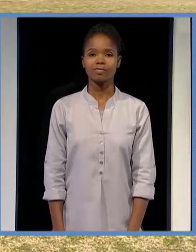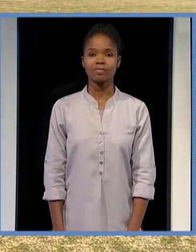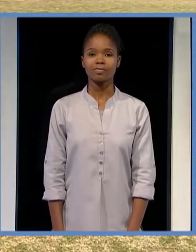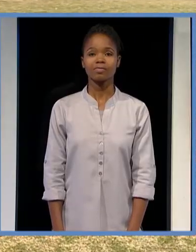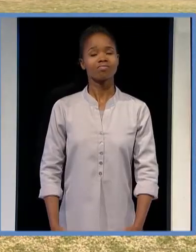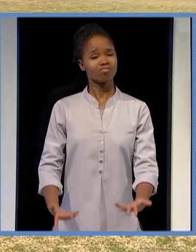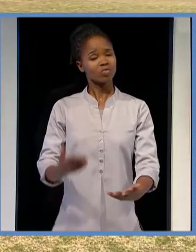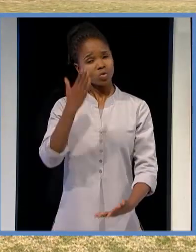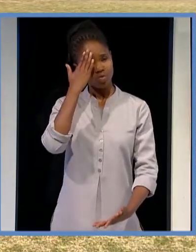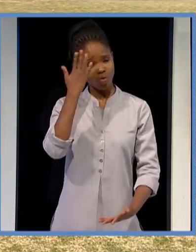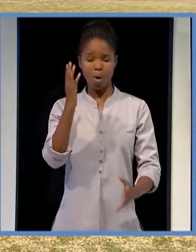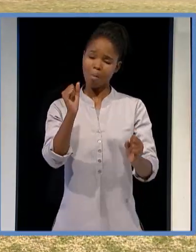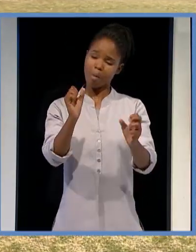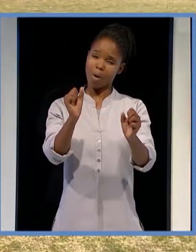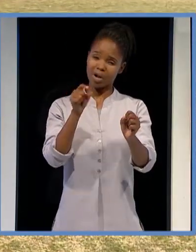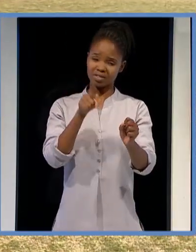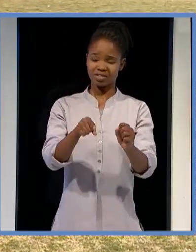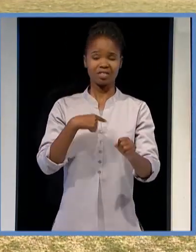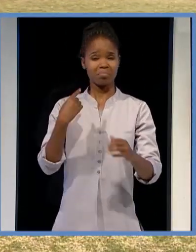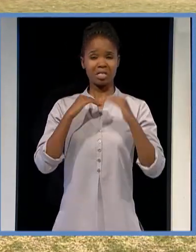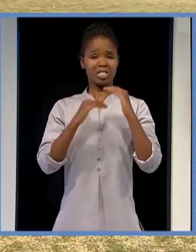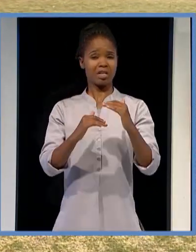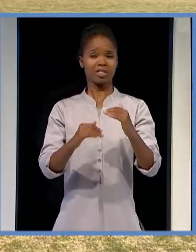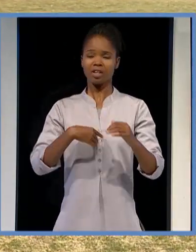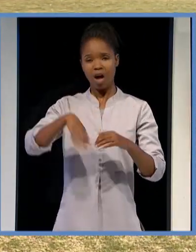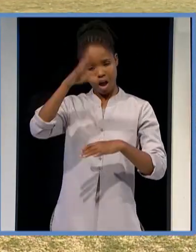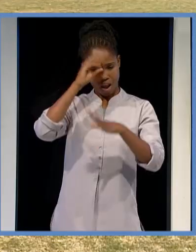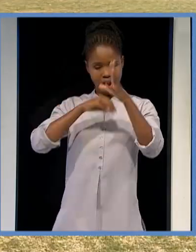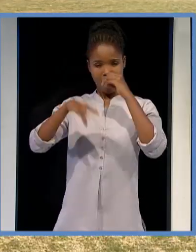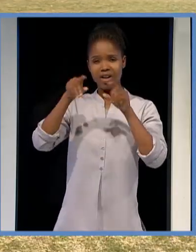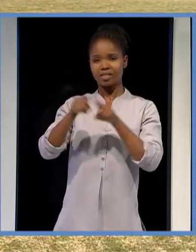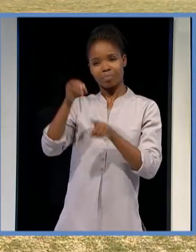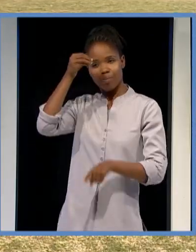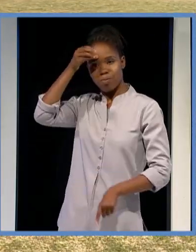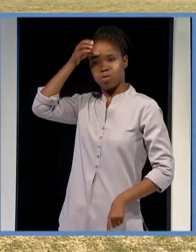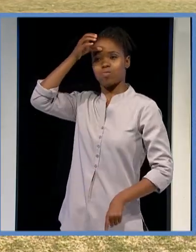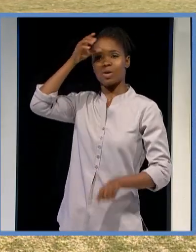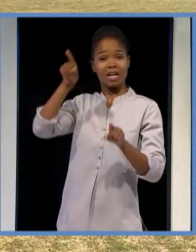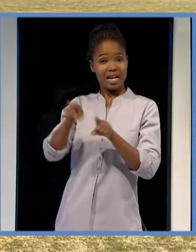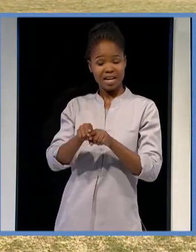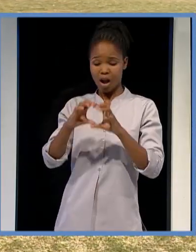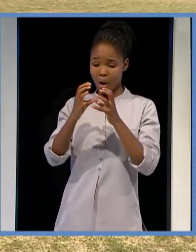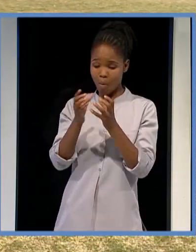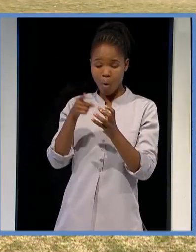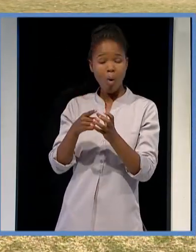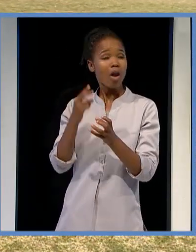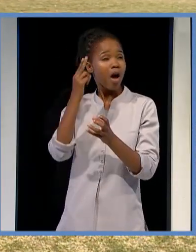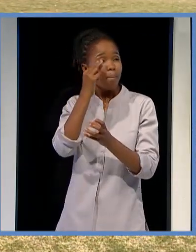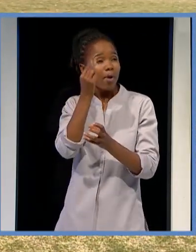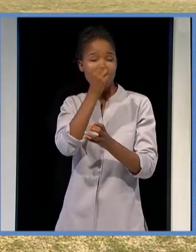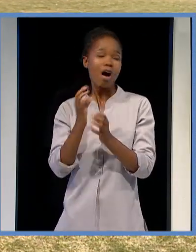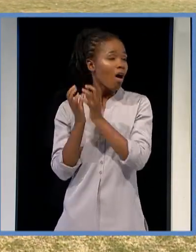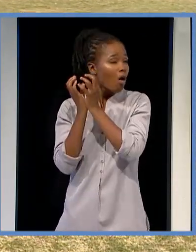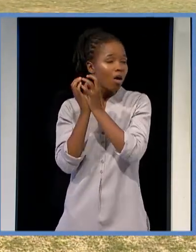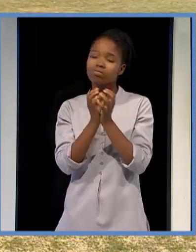Njengoba nazi ukuthi la kwi-Beyond Boundaries sinifundisa yonke into nathi sithi siyithole. So leli ibhola le-blind cricket, if you ever wondered what it sounds